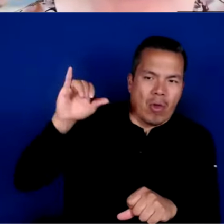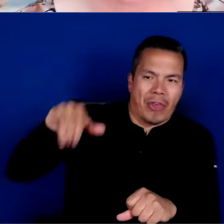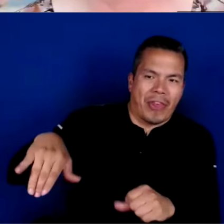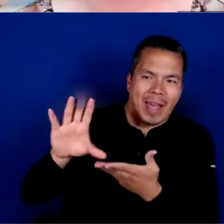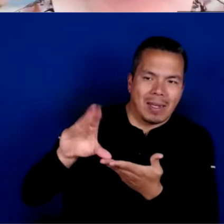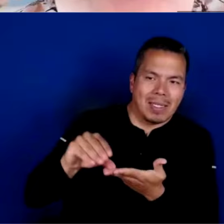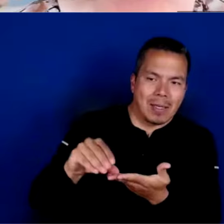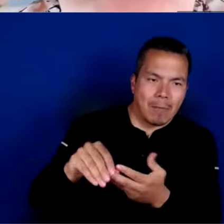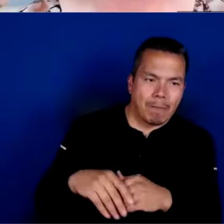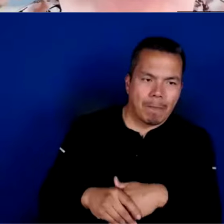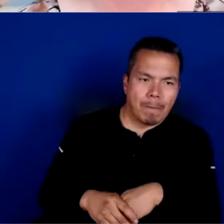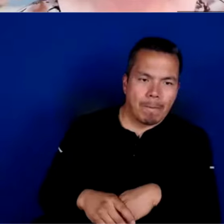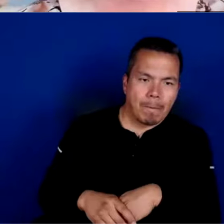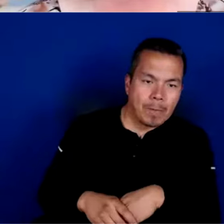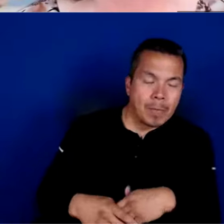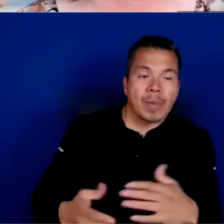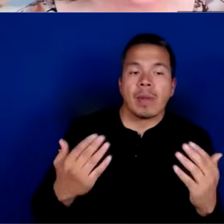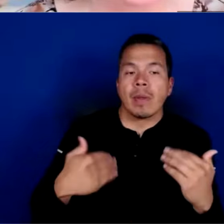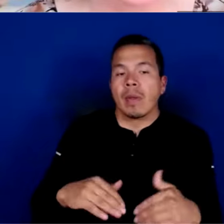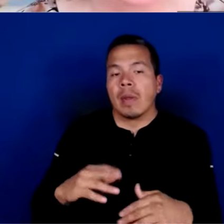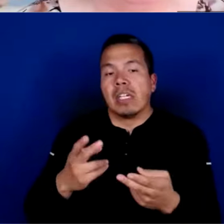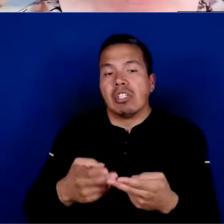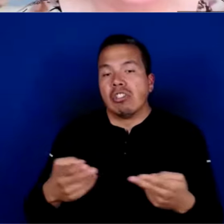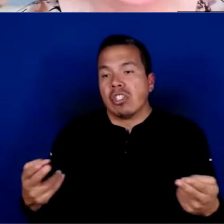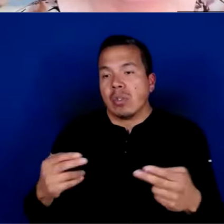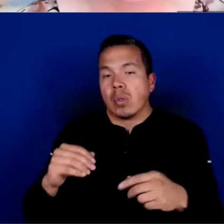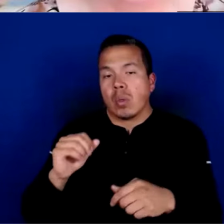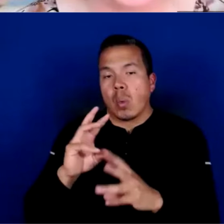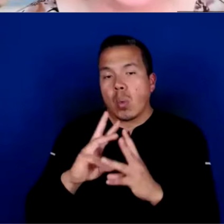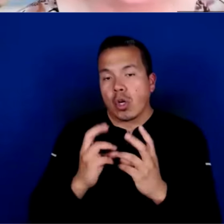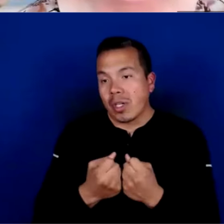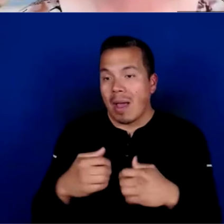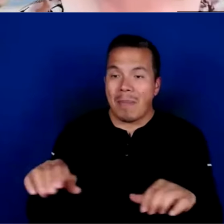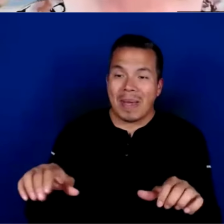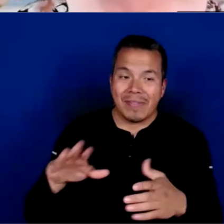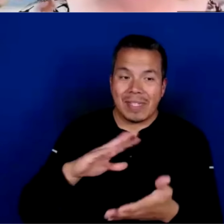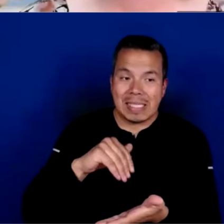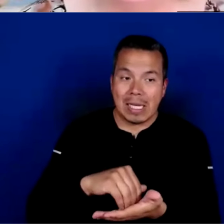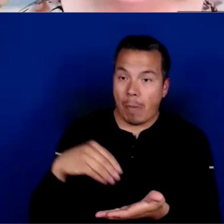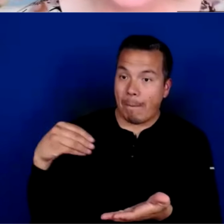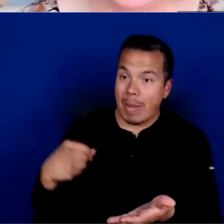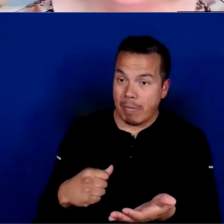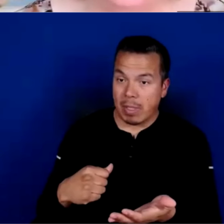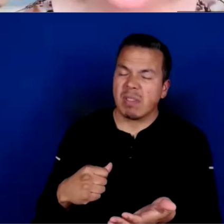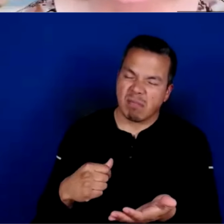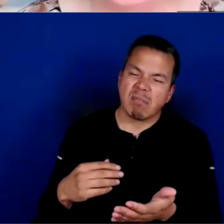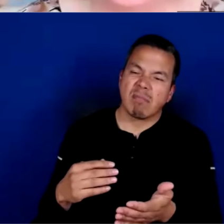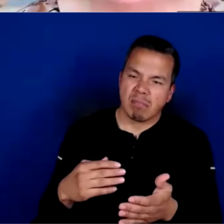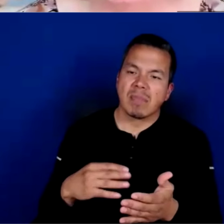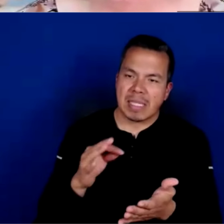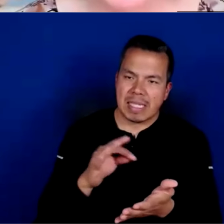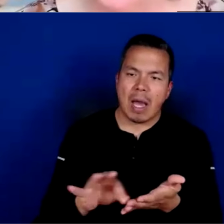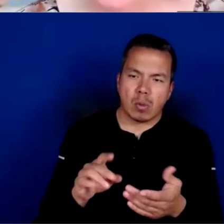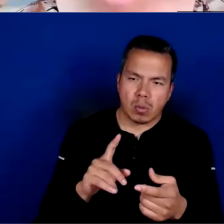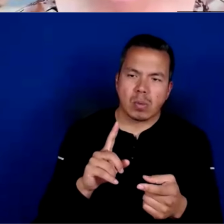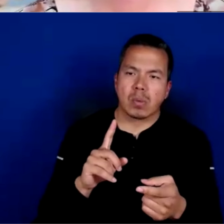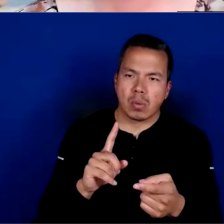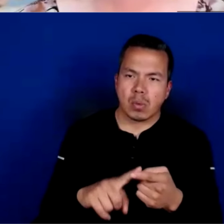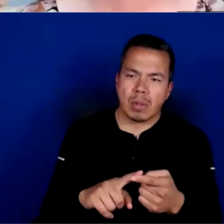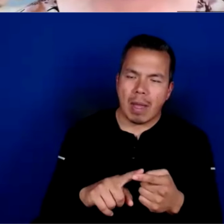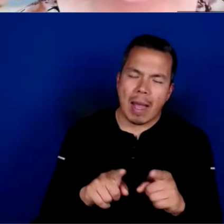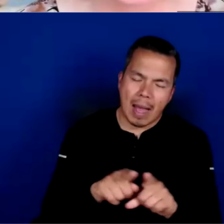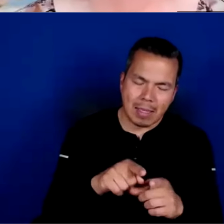sheltered workshops or activity centers count as earned income for SSI. Basically, anything you receive of